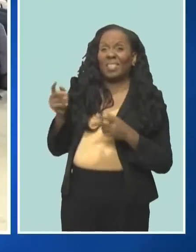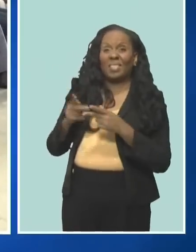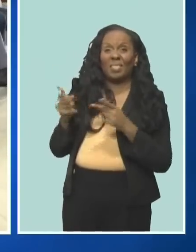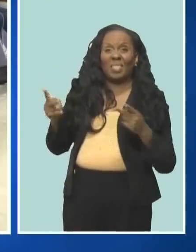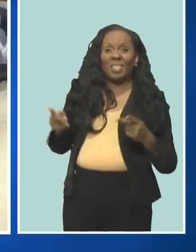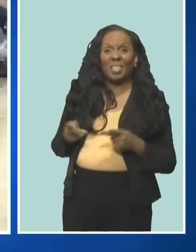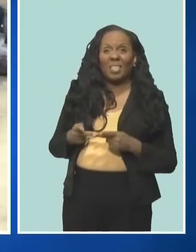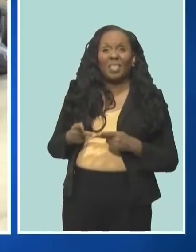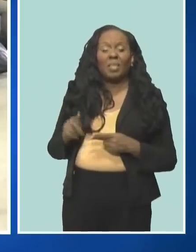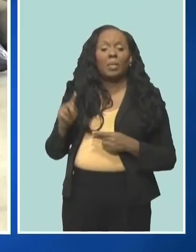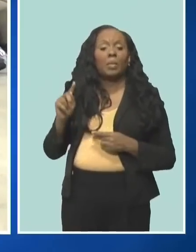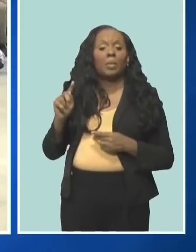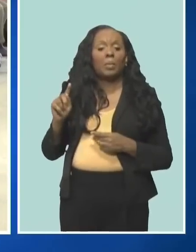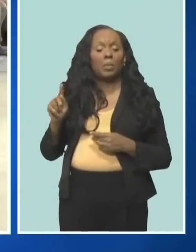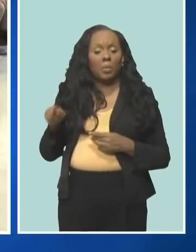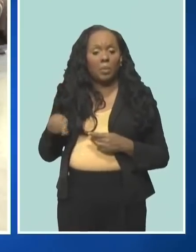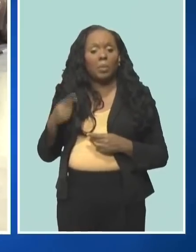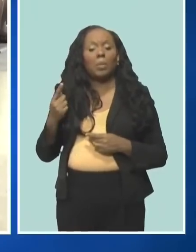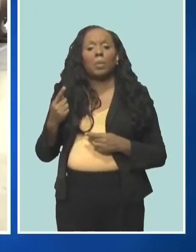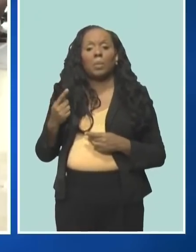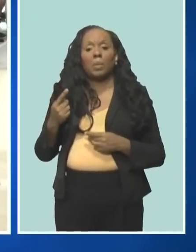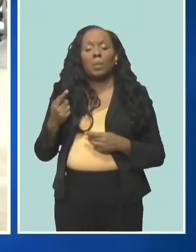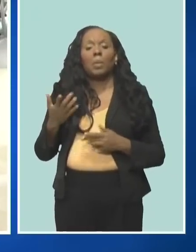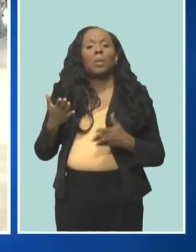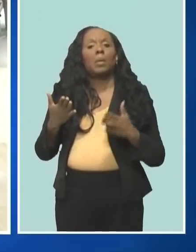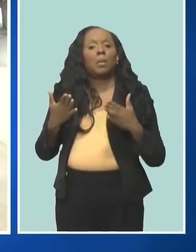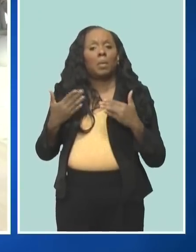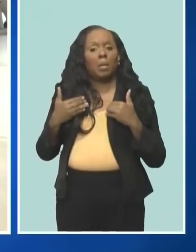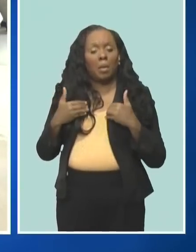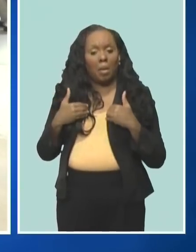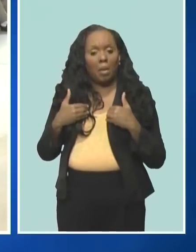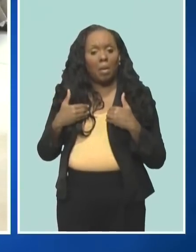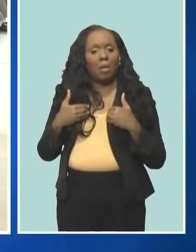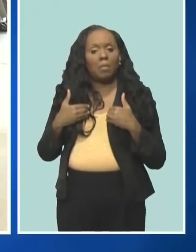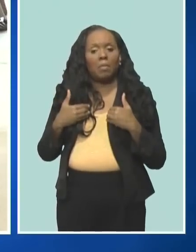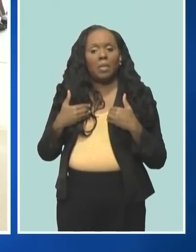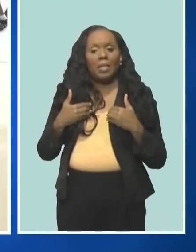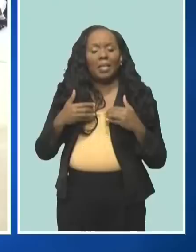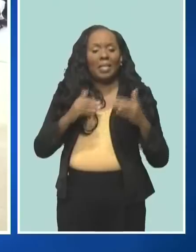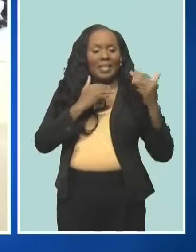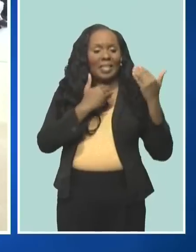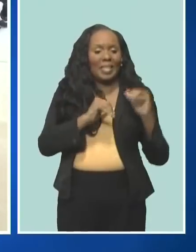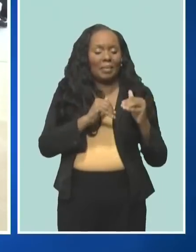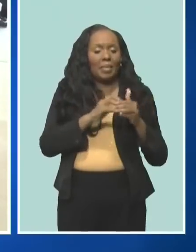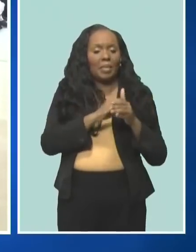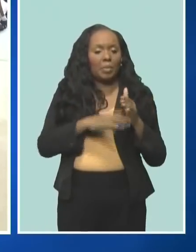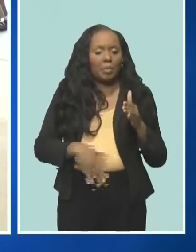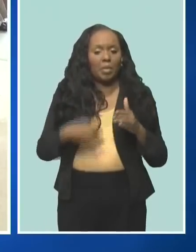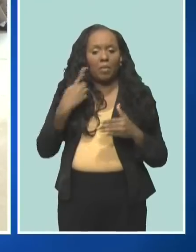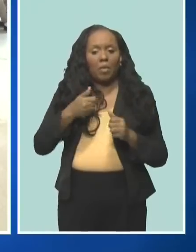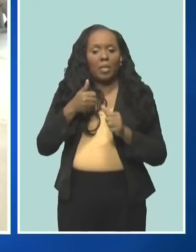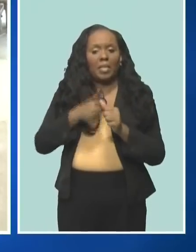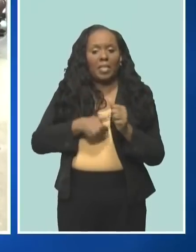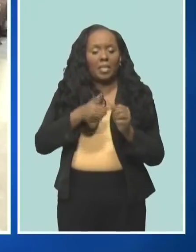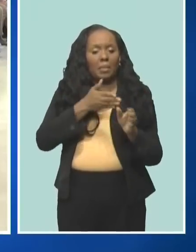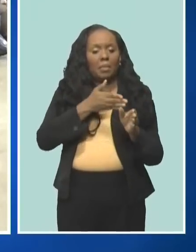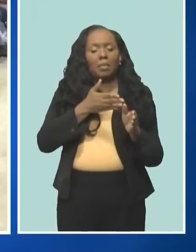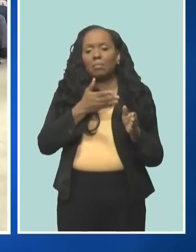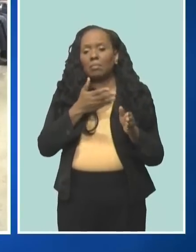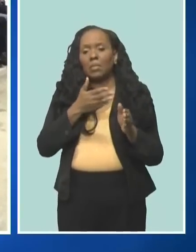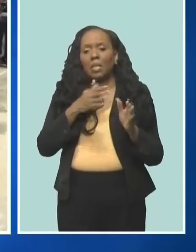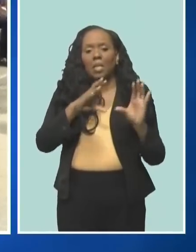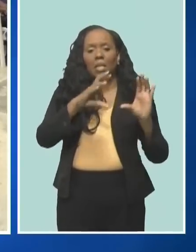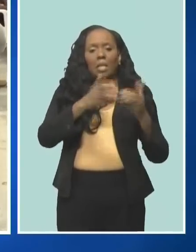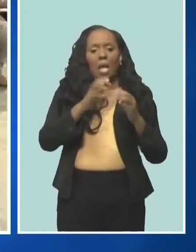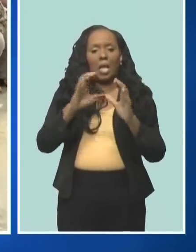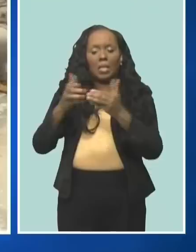only accommodate 16 students in each discipline in some cases. Ms. Osborne says this has led to complaints from